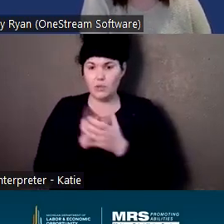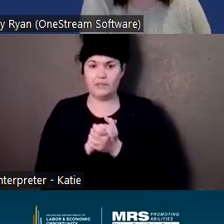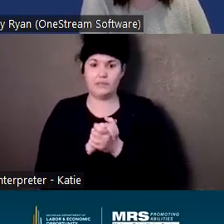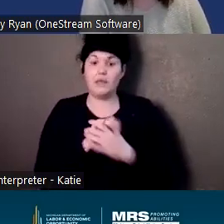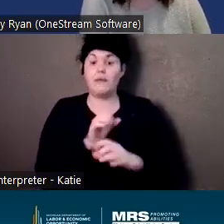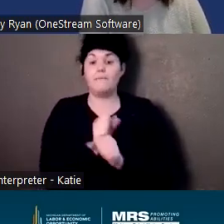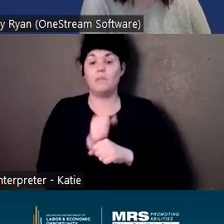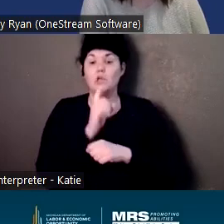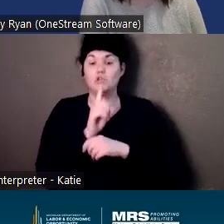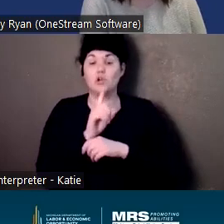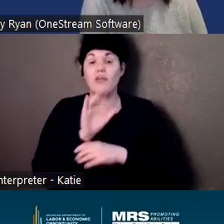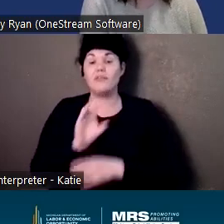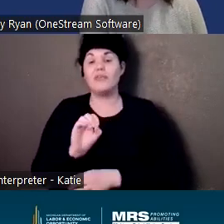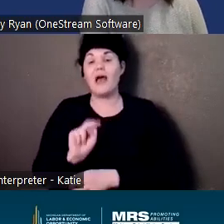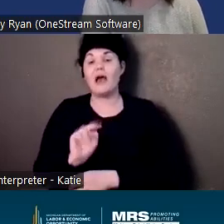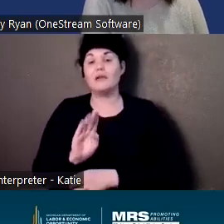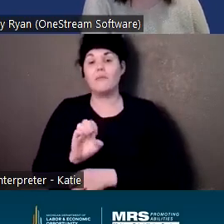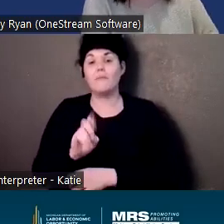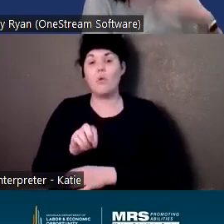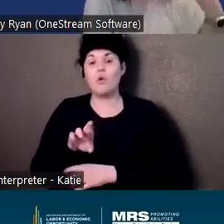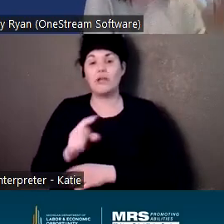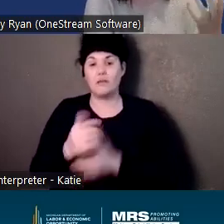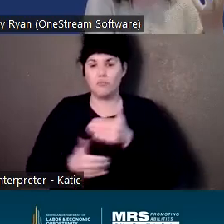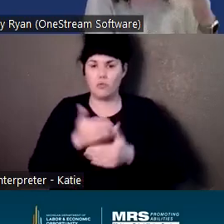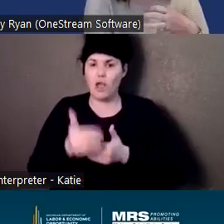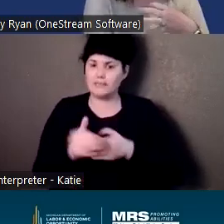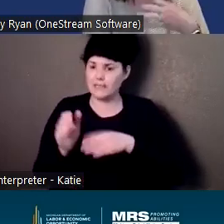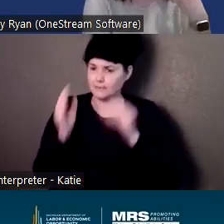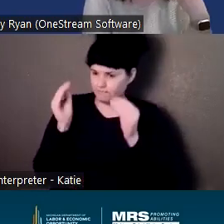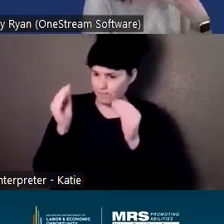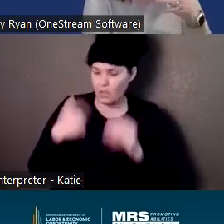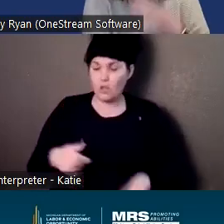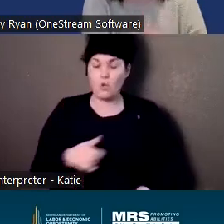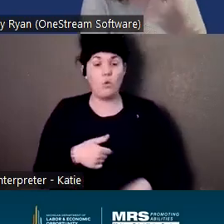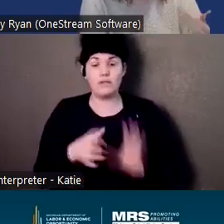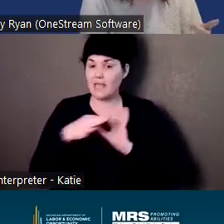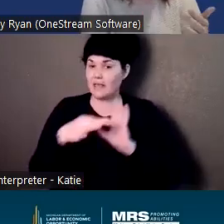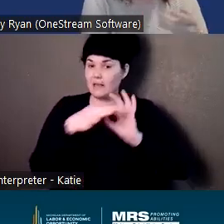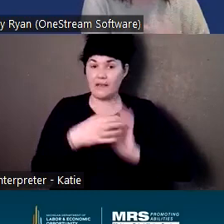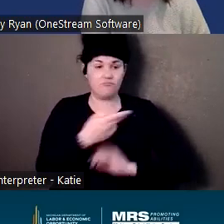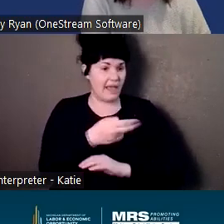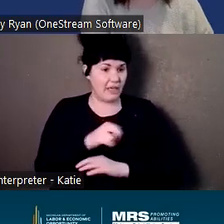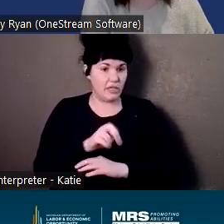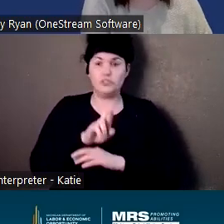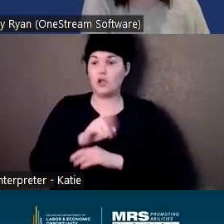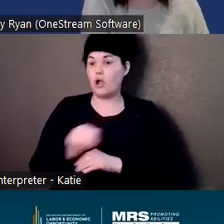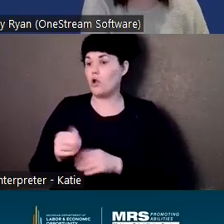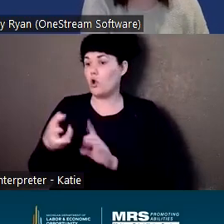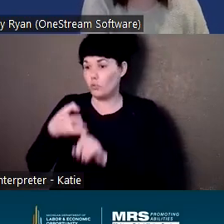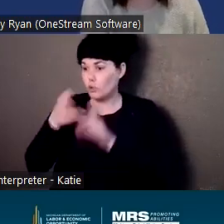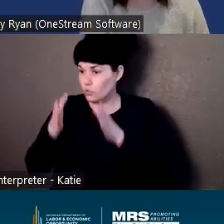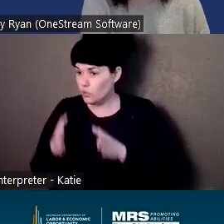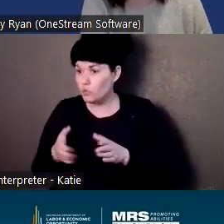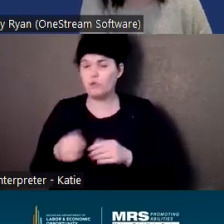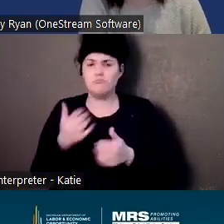that the onboarding process, right? We're staying connected from an HR team, we're staying connected, the recruiter staying connected to the new individual coming on